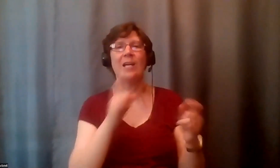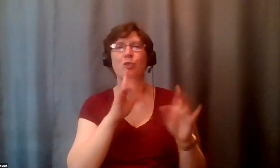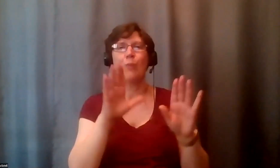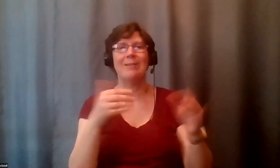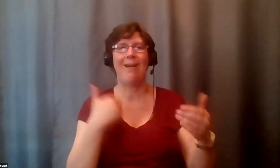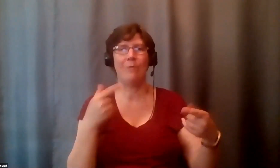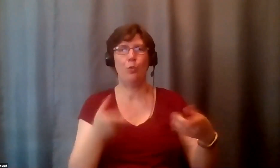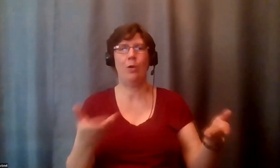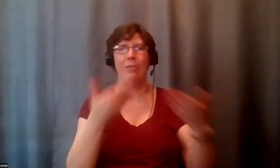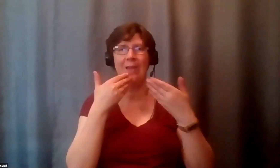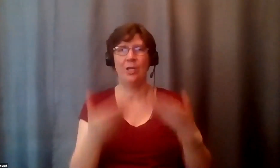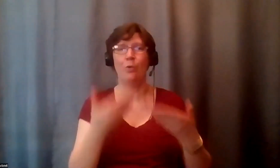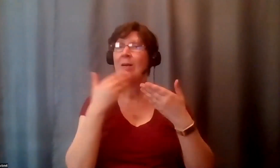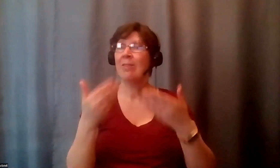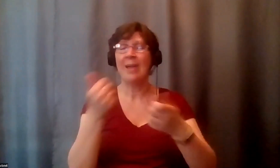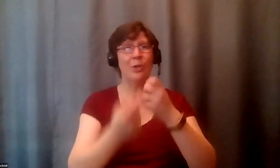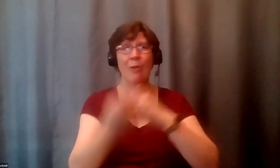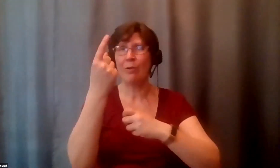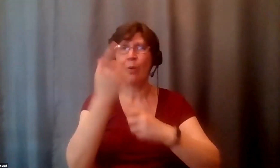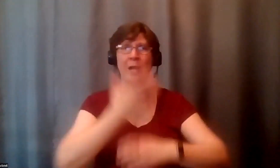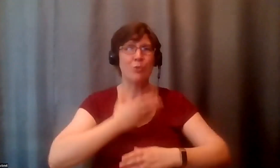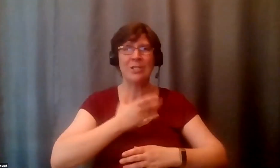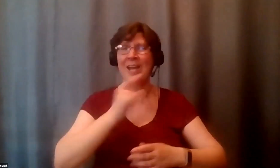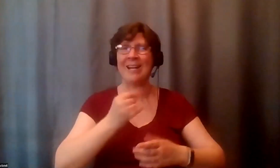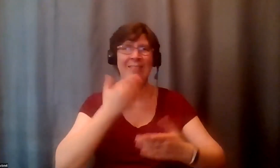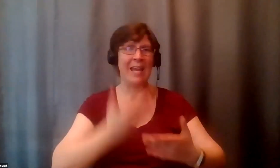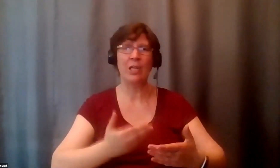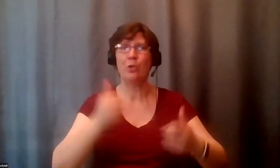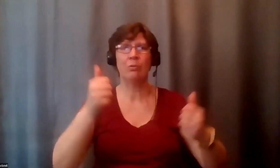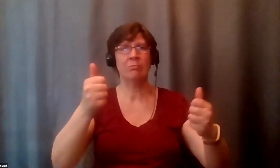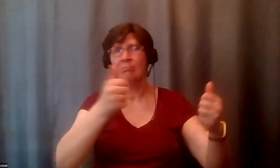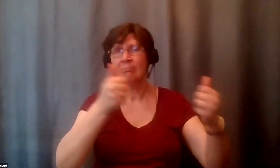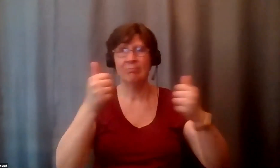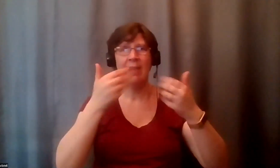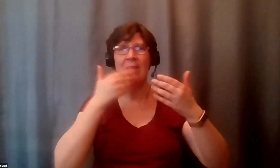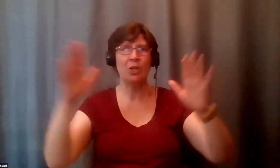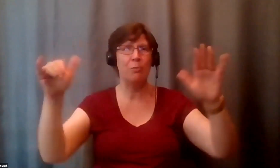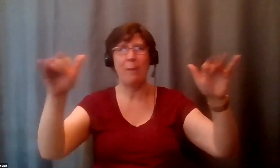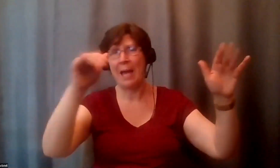Thank you, everybody. Appreciate it. Thank you, everybody. Thank you. Bye-bye.